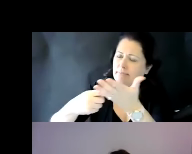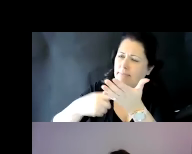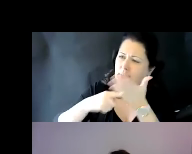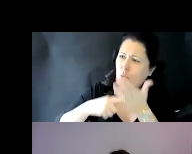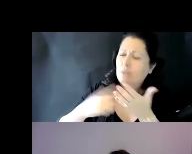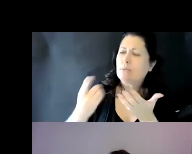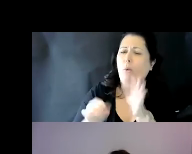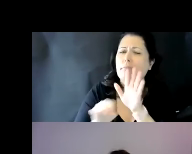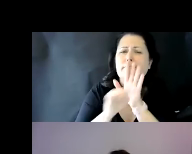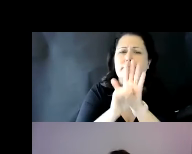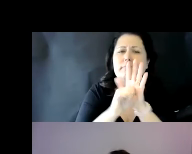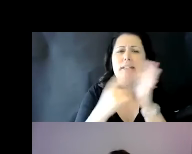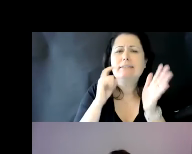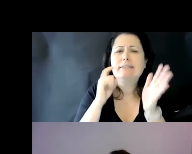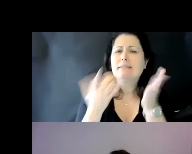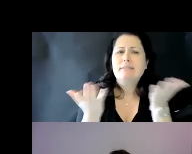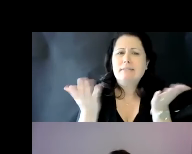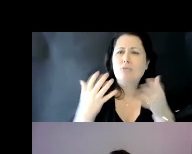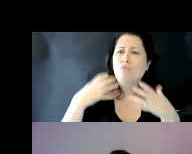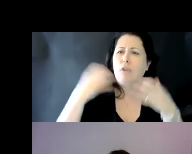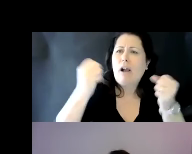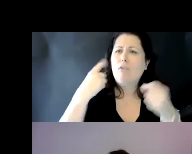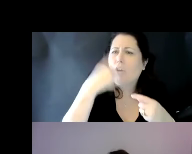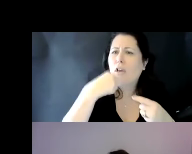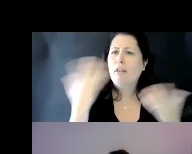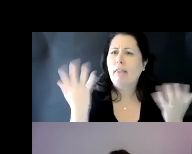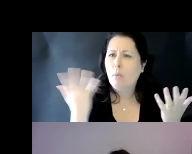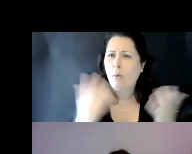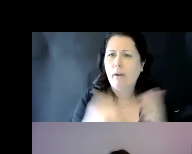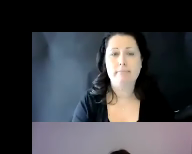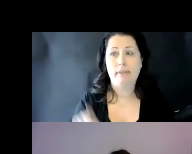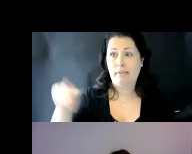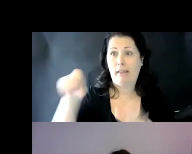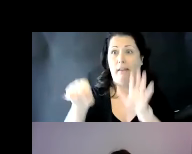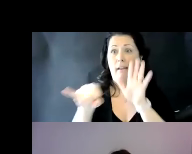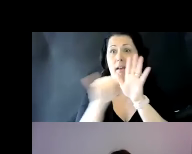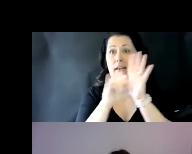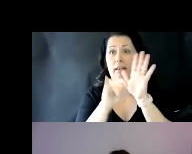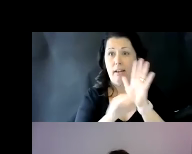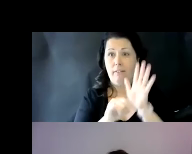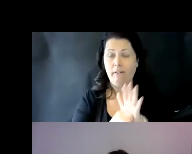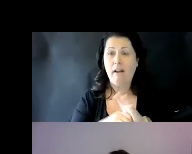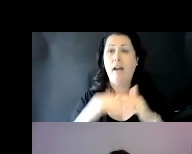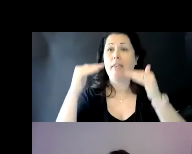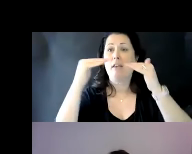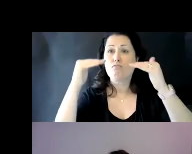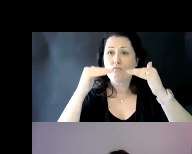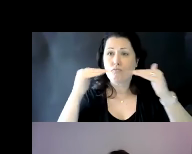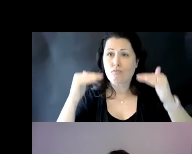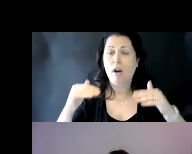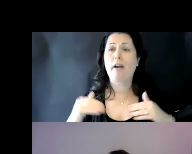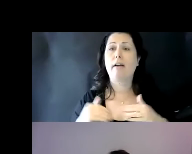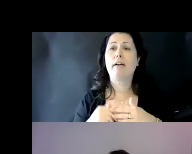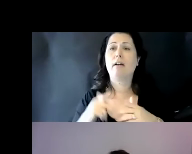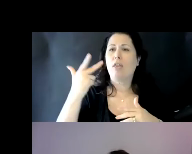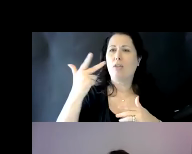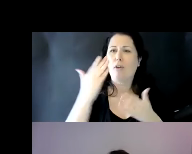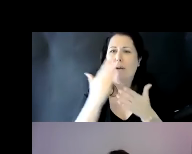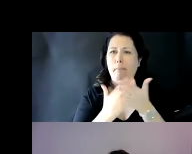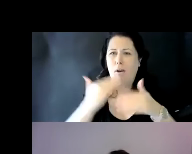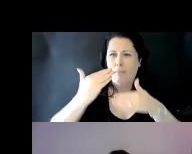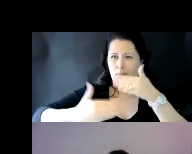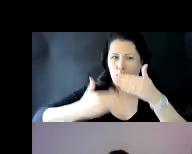recovery. And we got them to identify them, and then we got them to rank them in a sort of 3-stage process, at the end of which